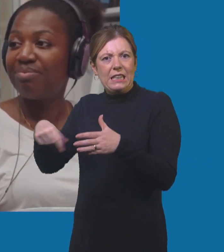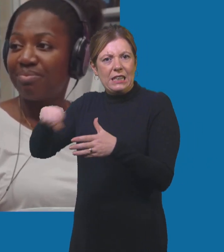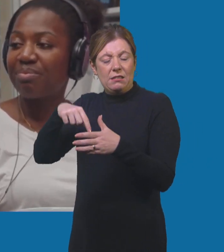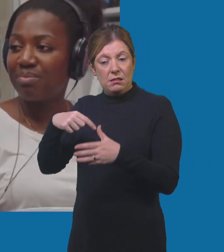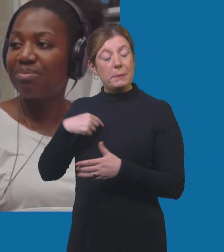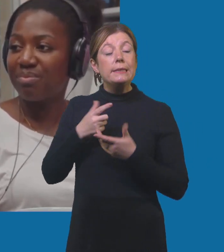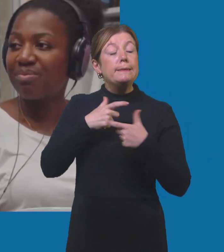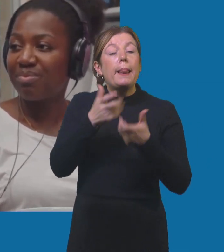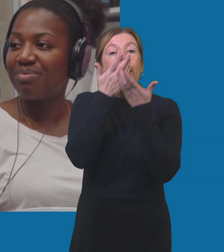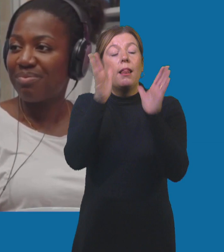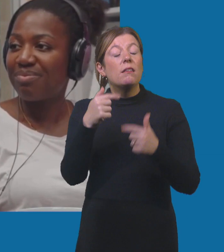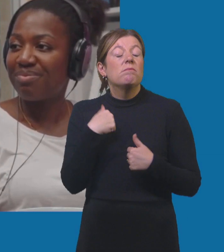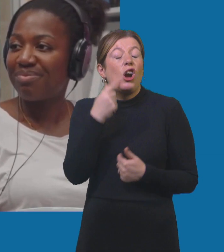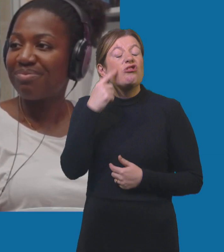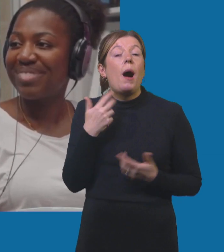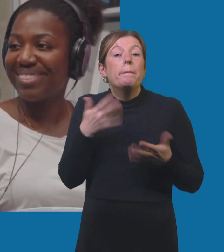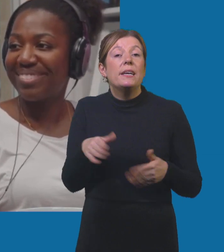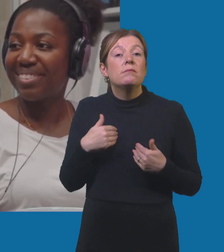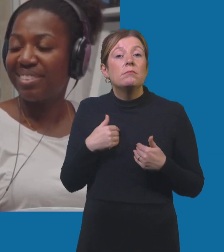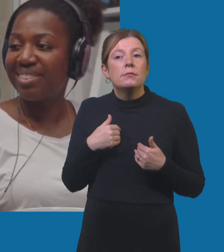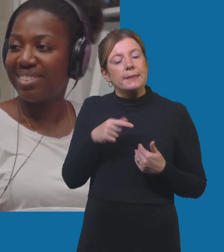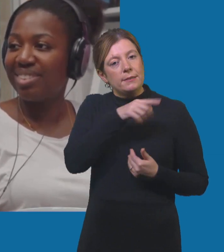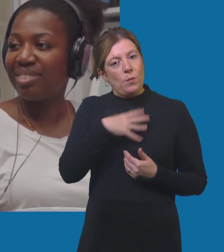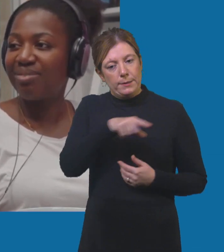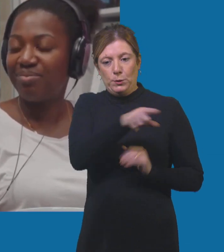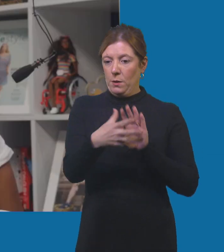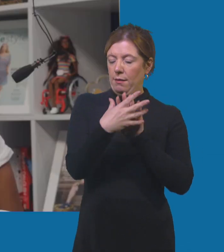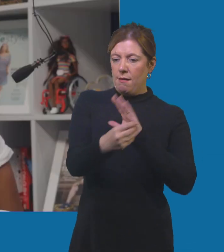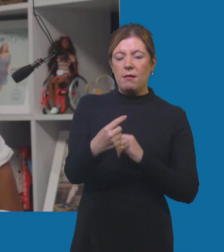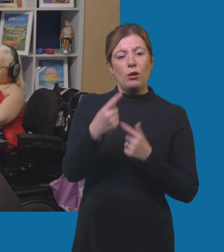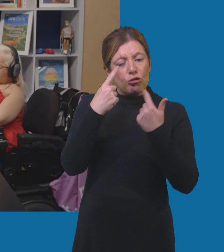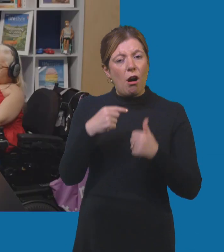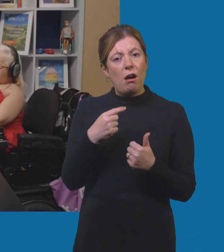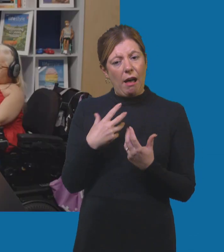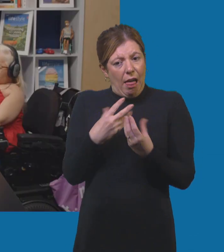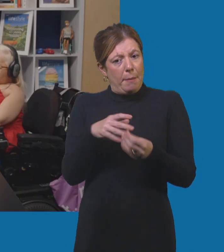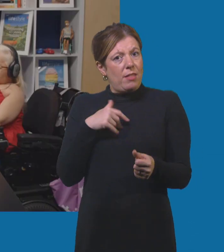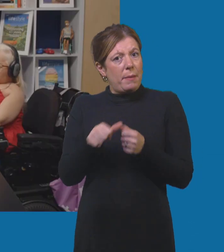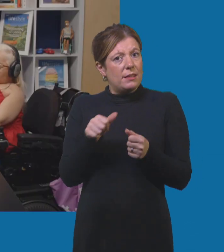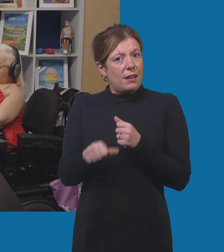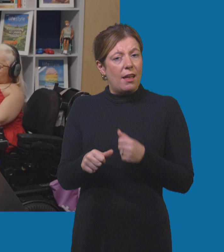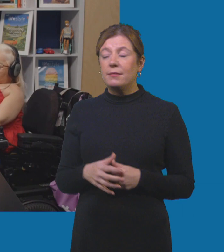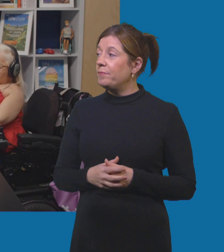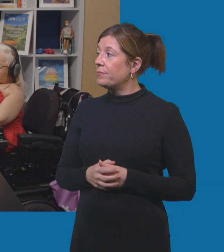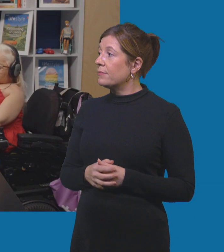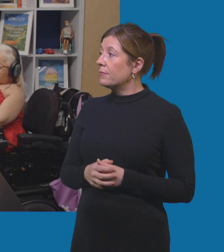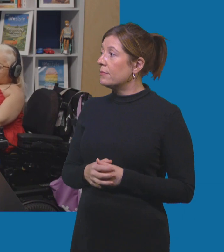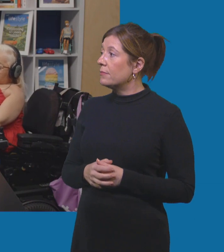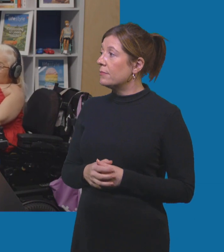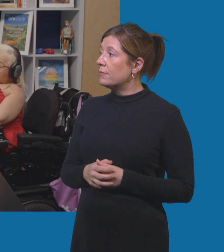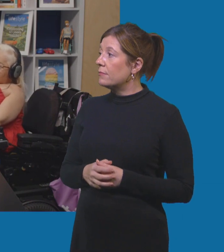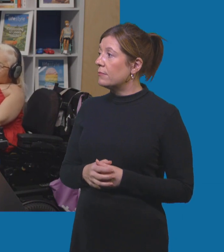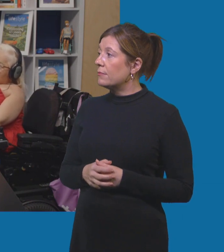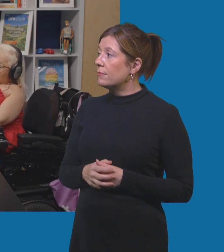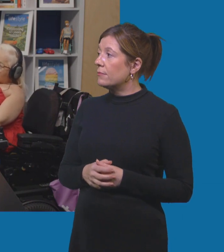people can go out and say it and do it and see the benefits. And you mentioned, you know, the triumph over adversity,